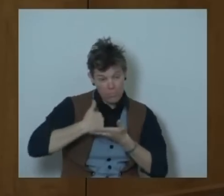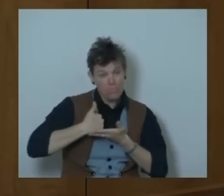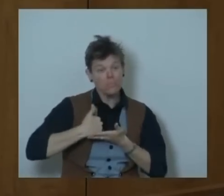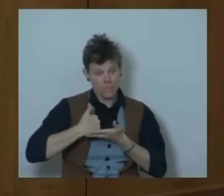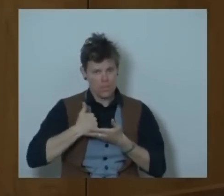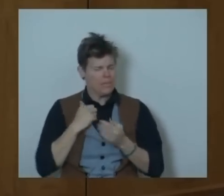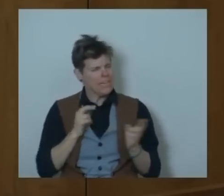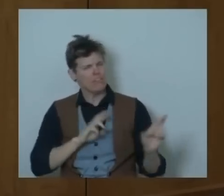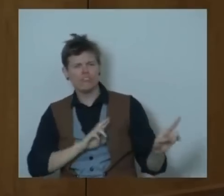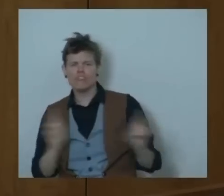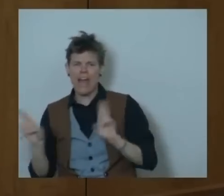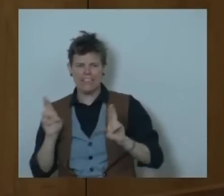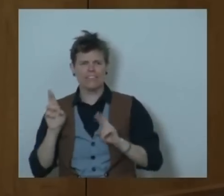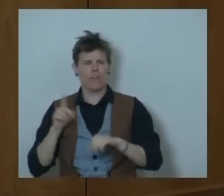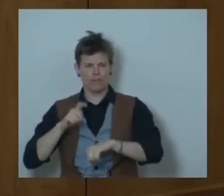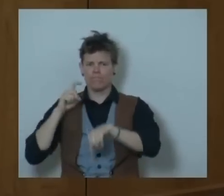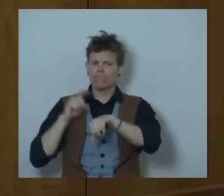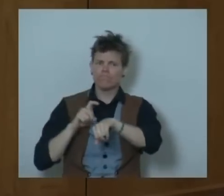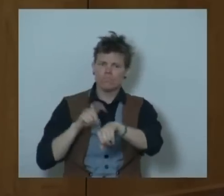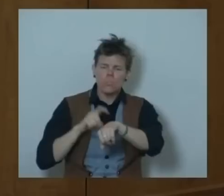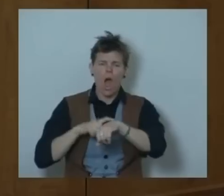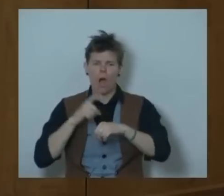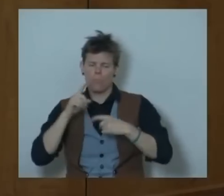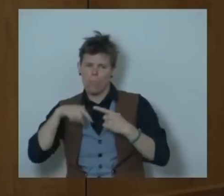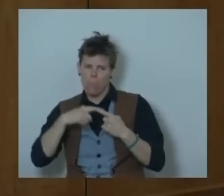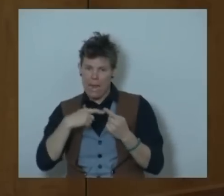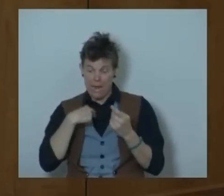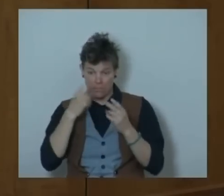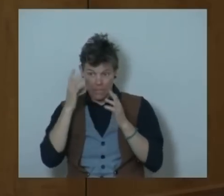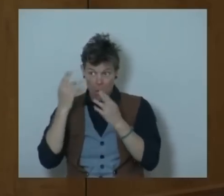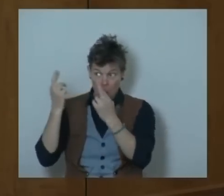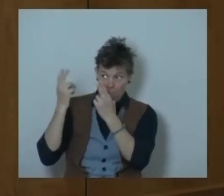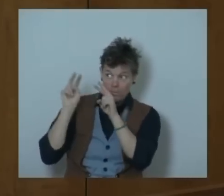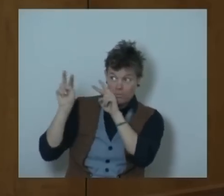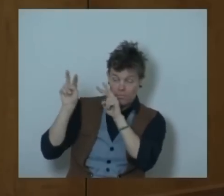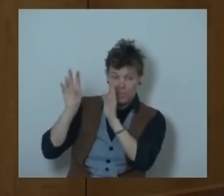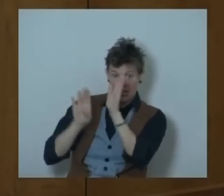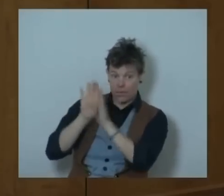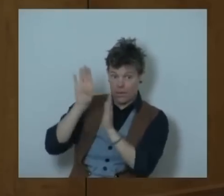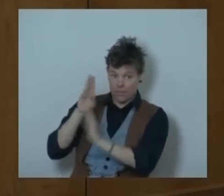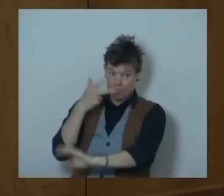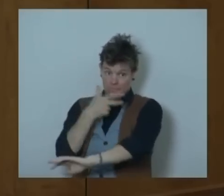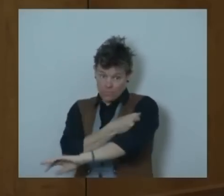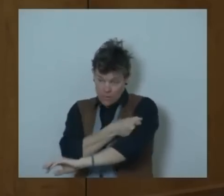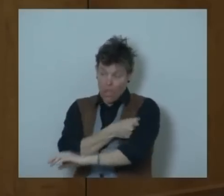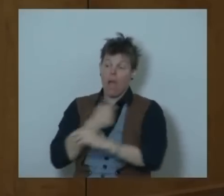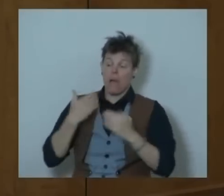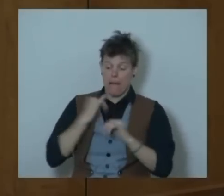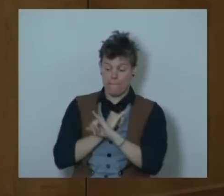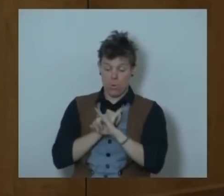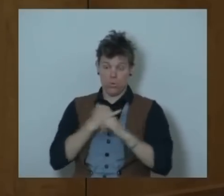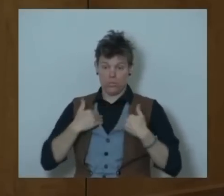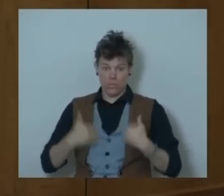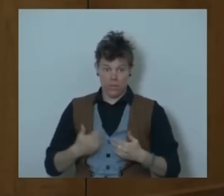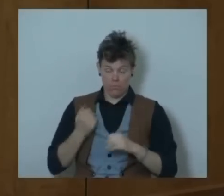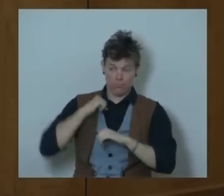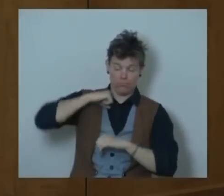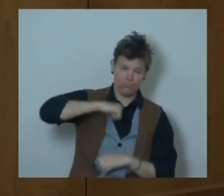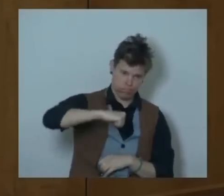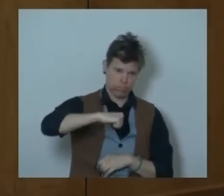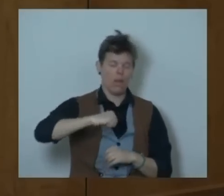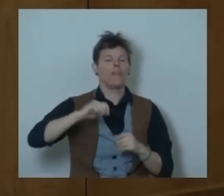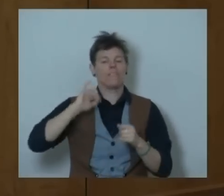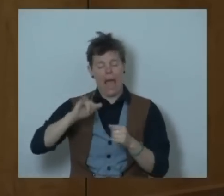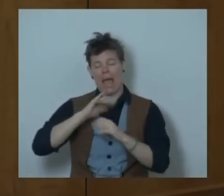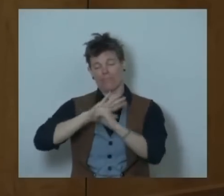where we can get the vaccine to be immune, rather than having vulnerable people have to go through having the infection to be immune or